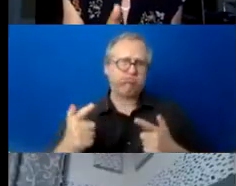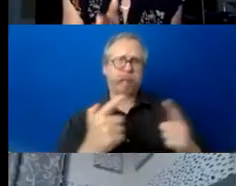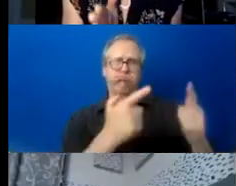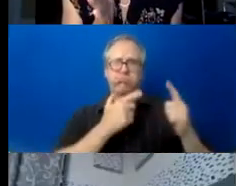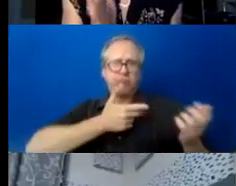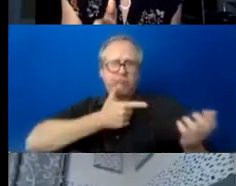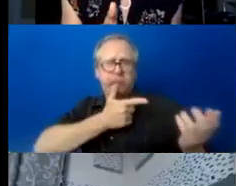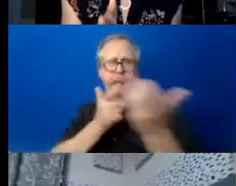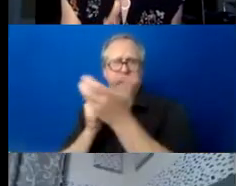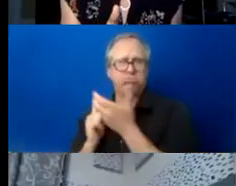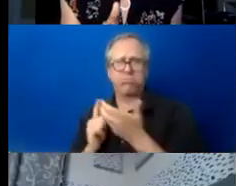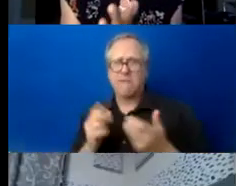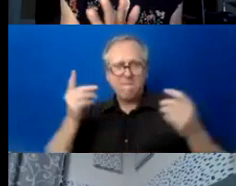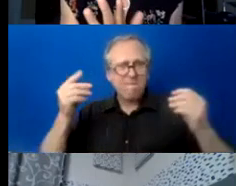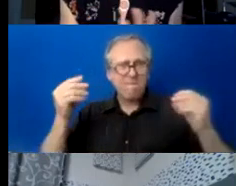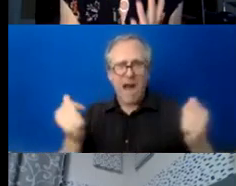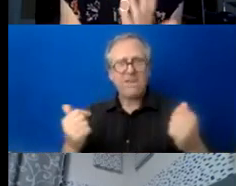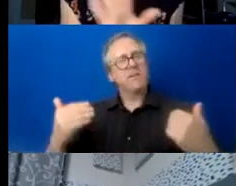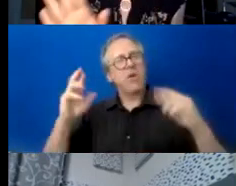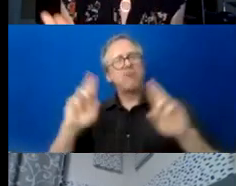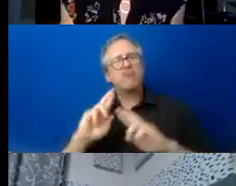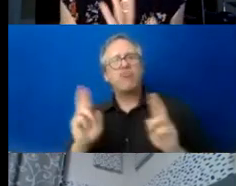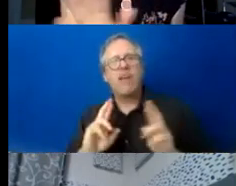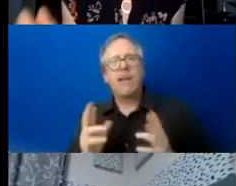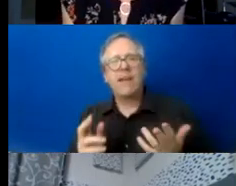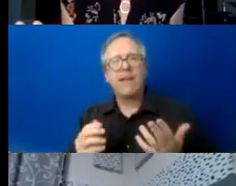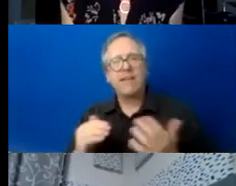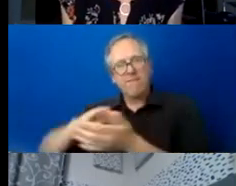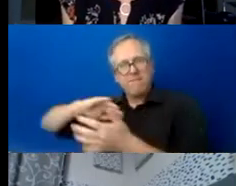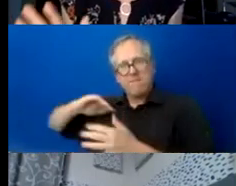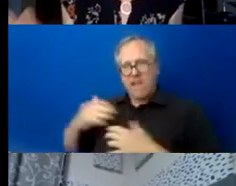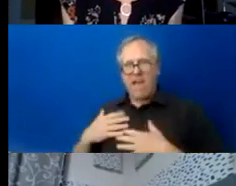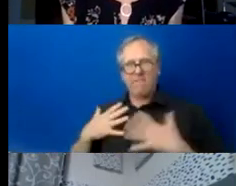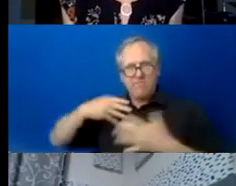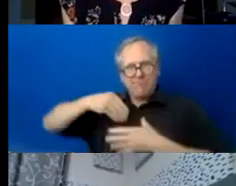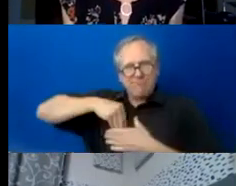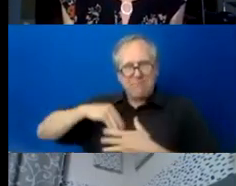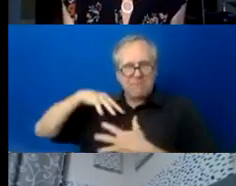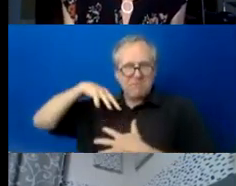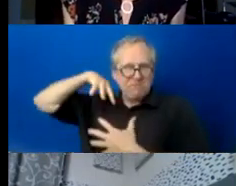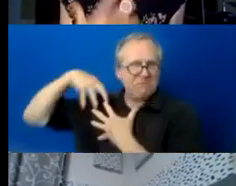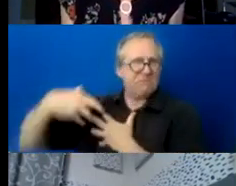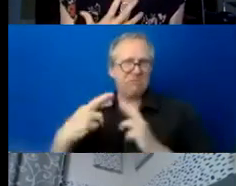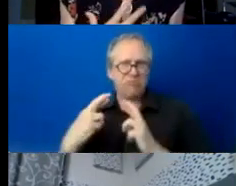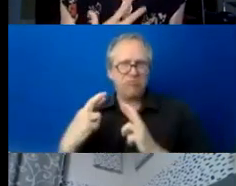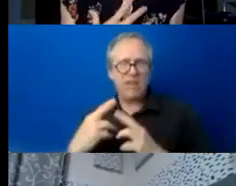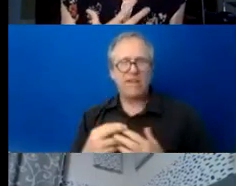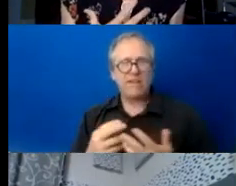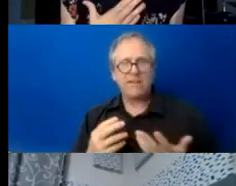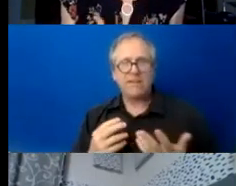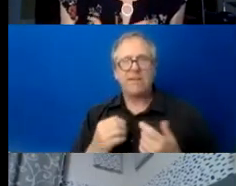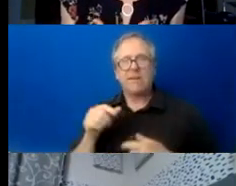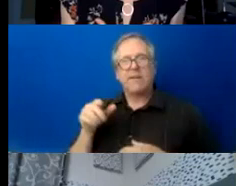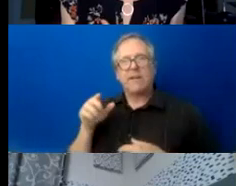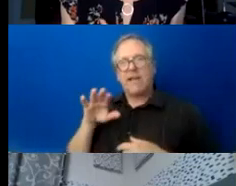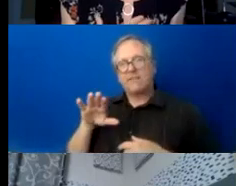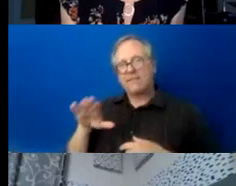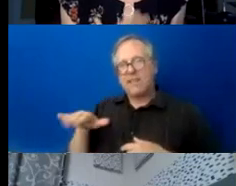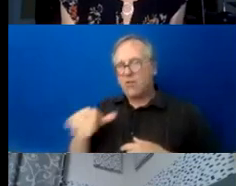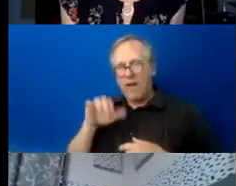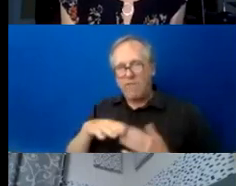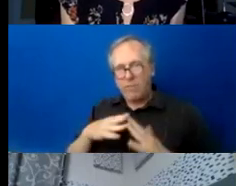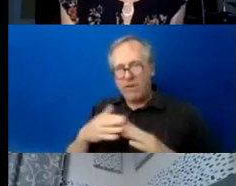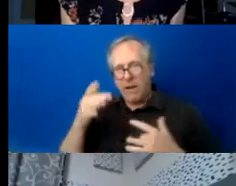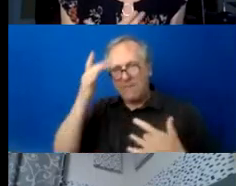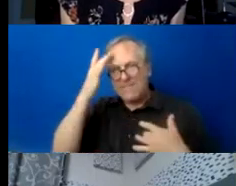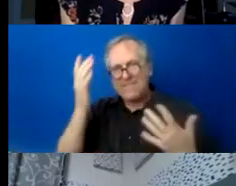way. And in a way that your child doesn't actually have to get COVID to get the benefits of